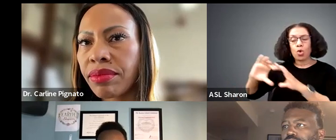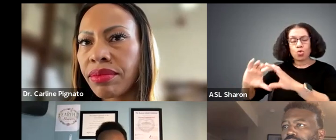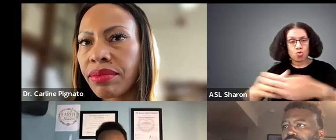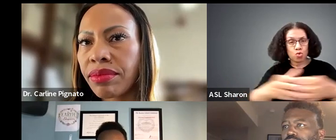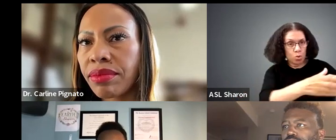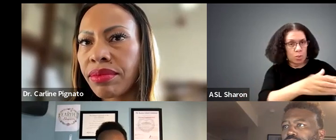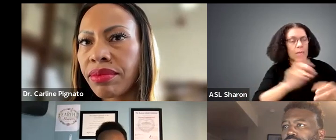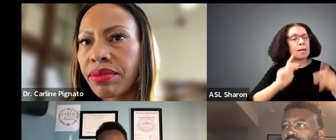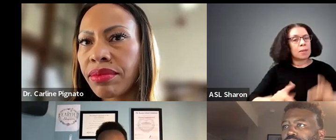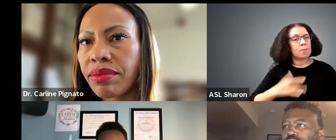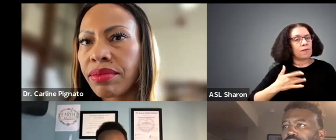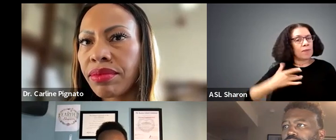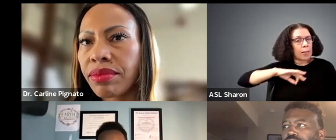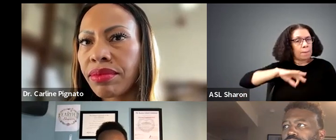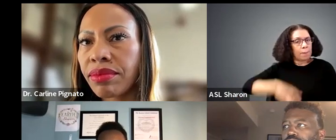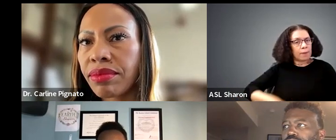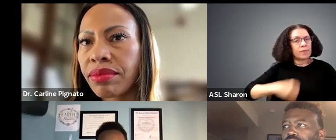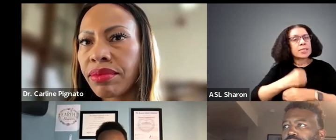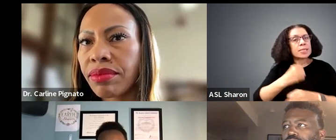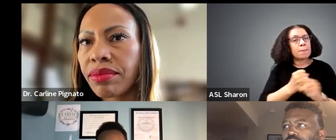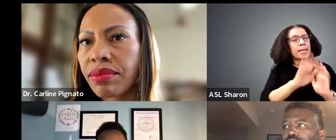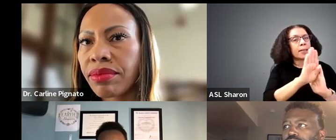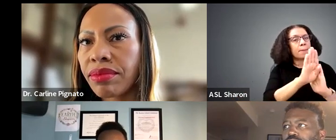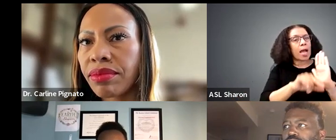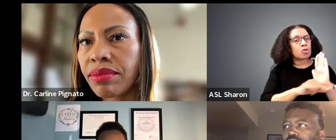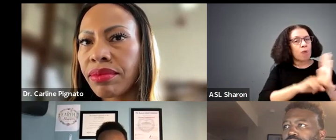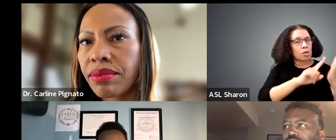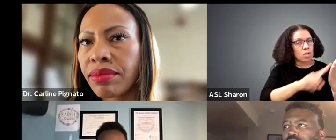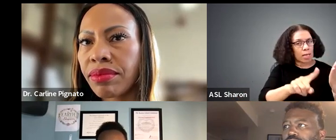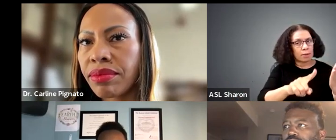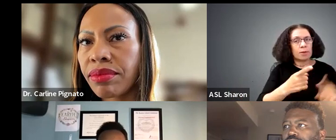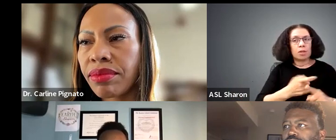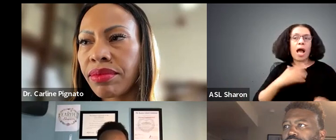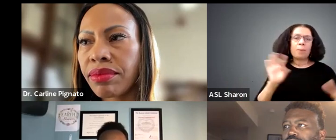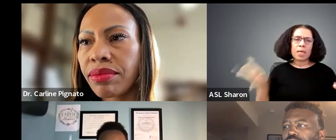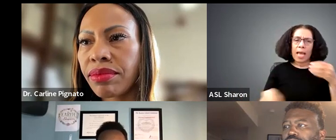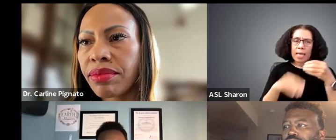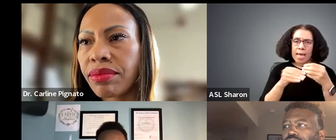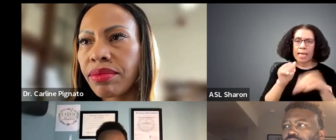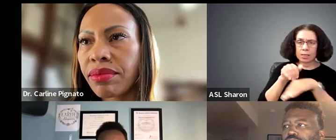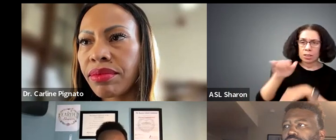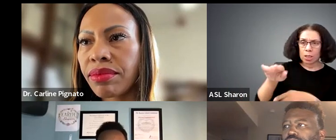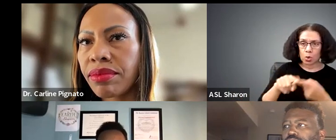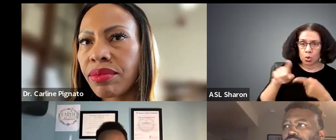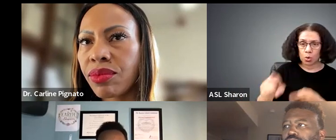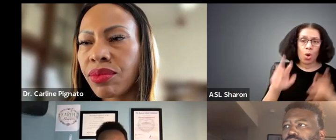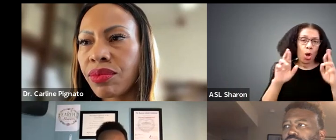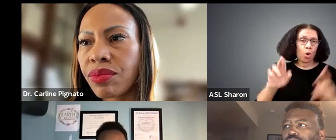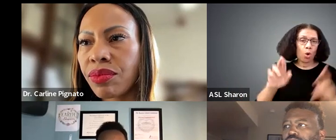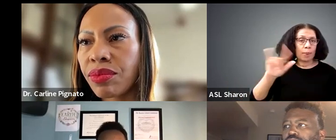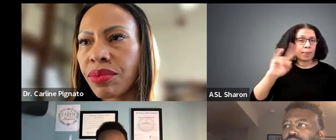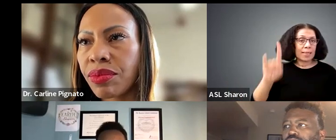have found helpful in making these kinds of background checks to my testimony, which I hope that Liz has been able to